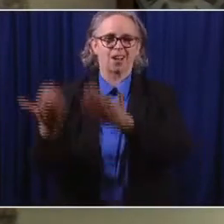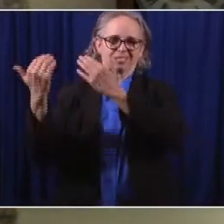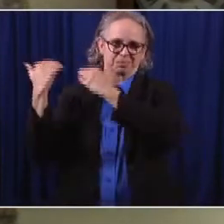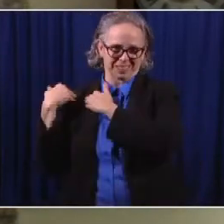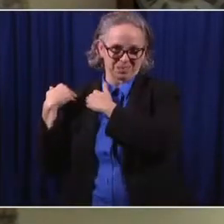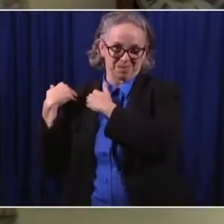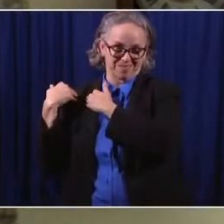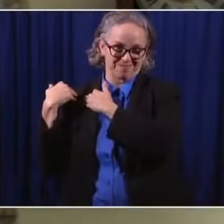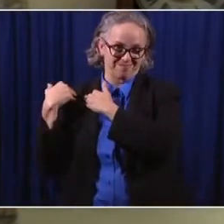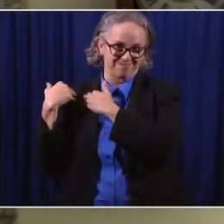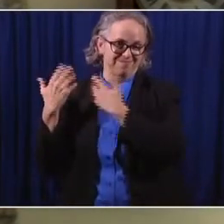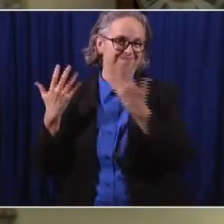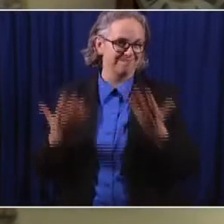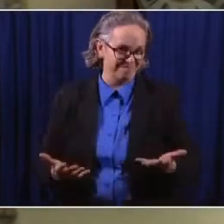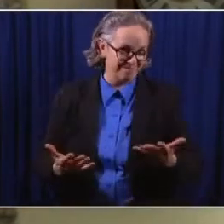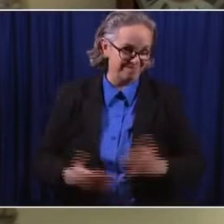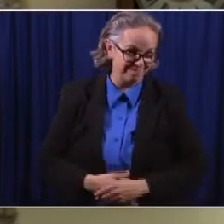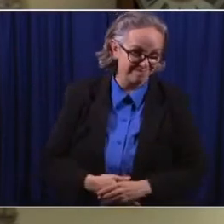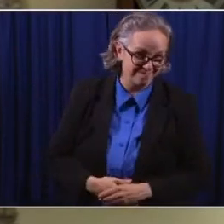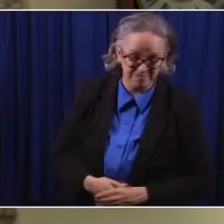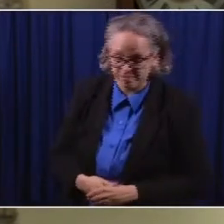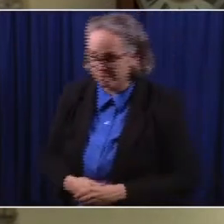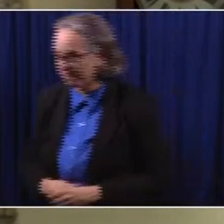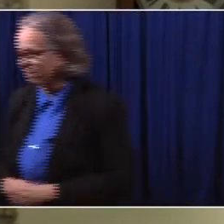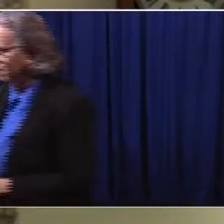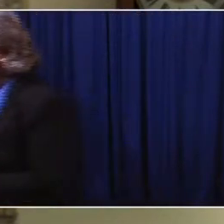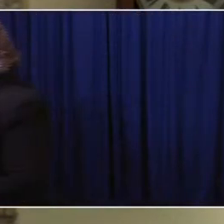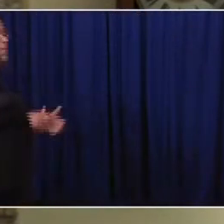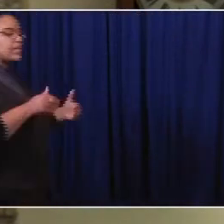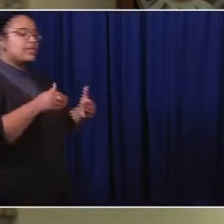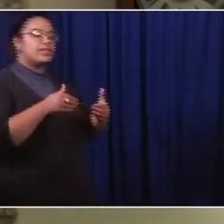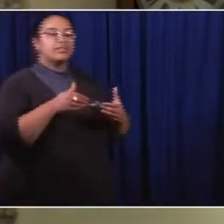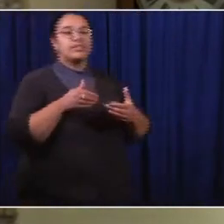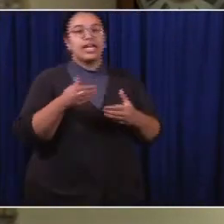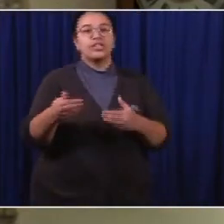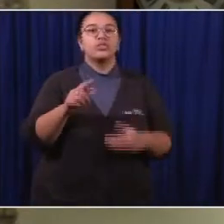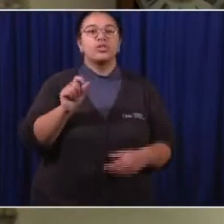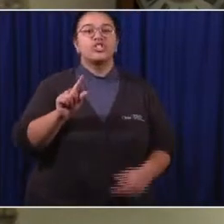Next question is from Dustin Ensinger at Gongwer News Service.